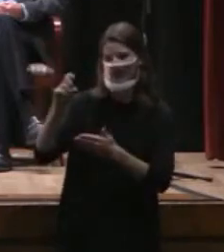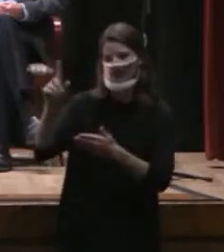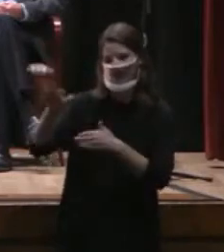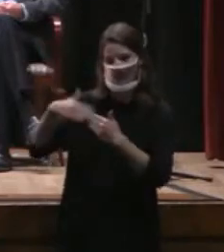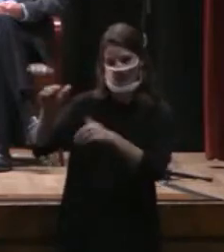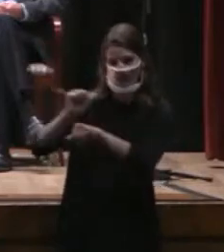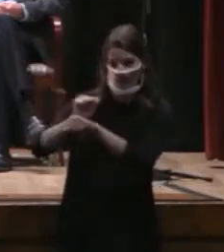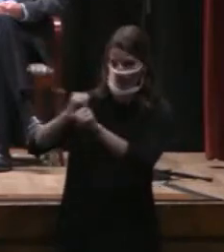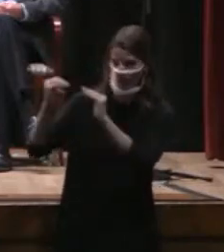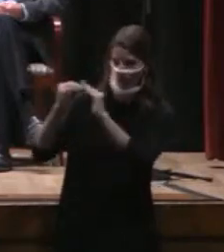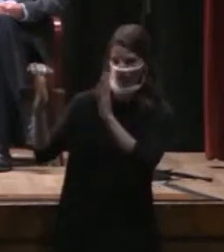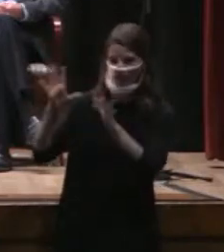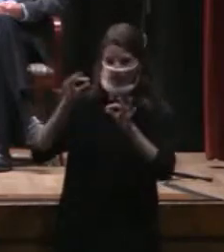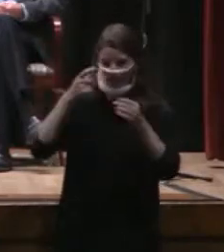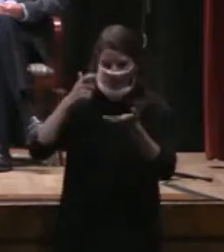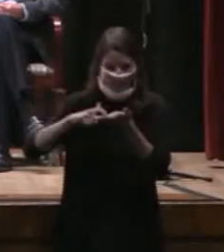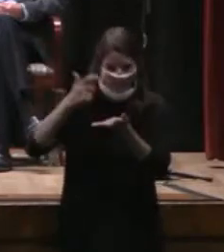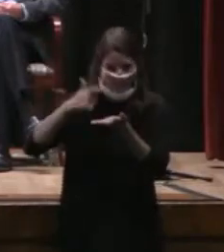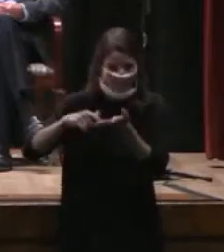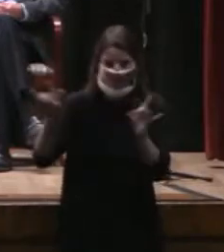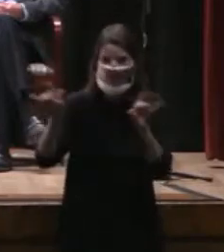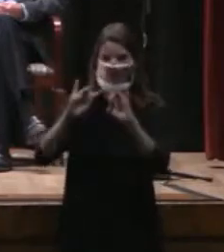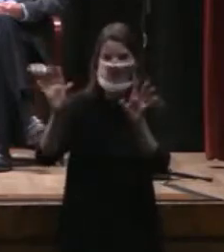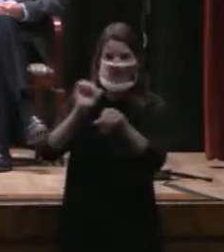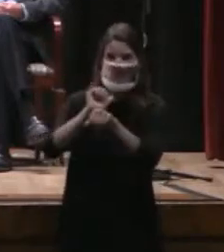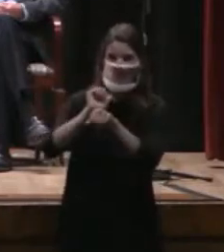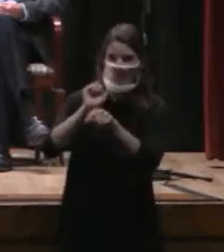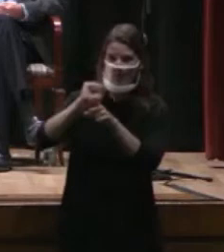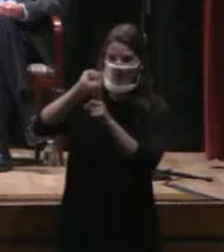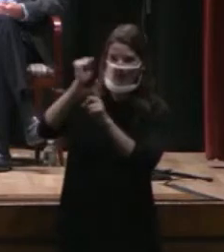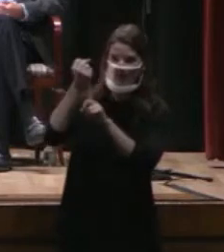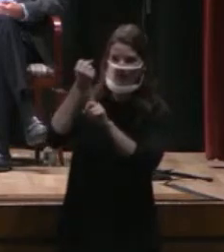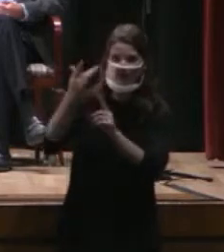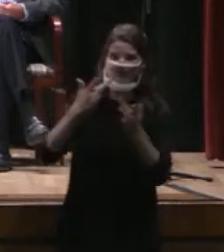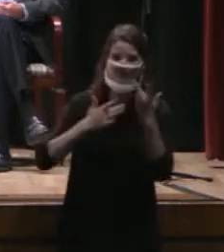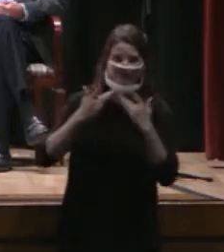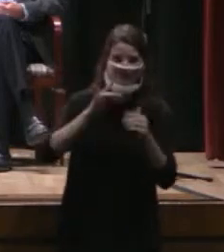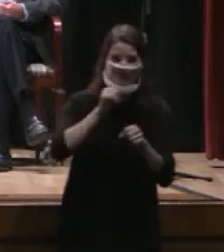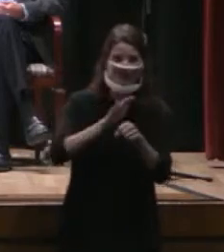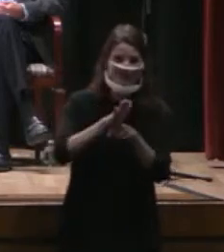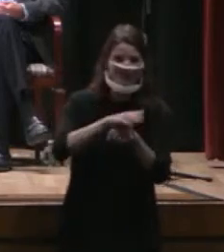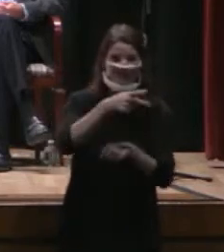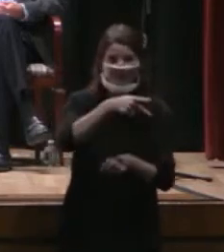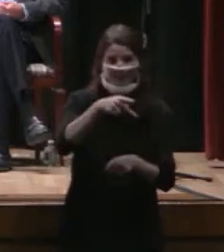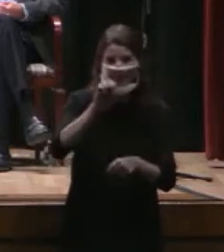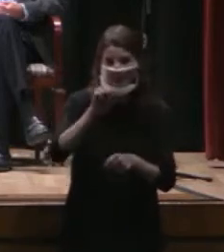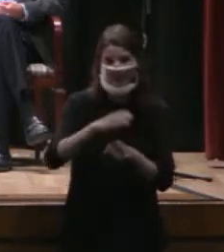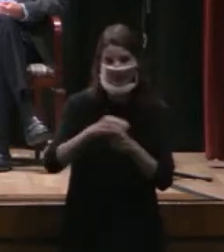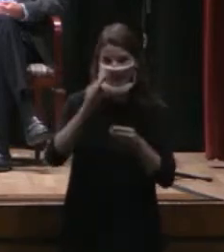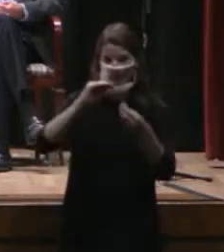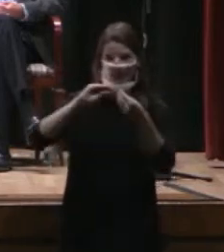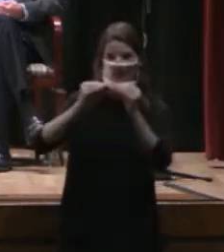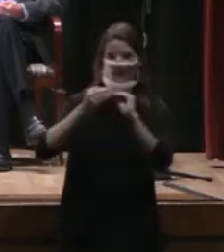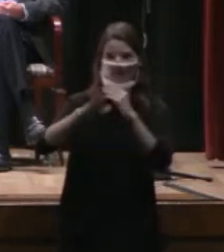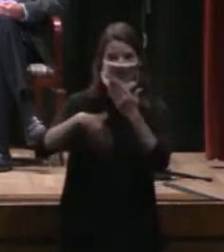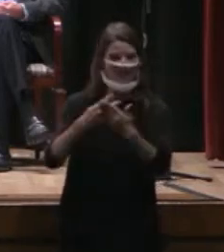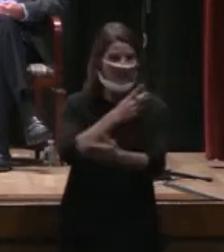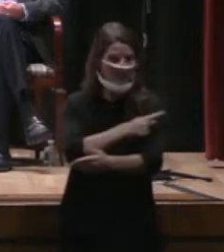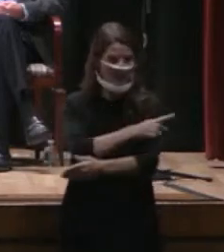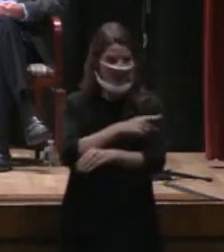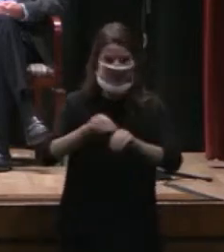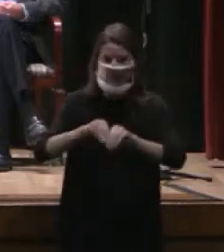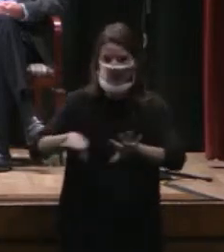colleagues were experiencing and the horrific working conditions given the lack of PPE and the sheer number of patients